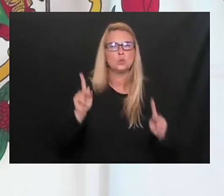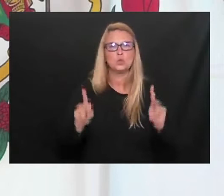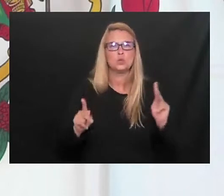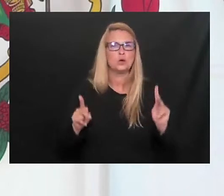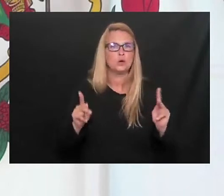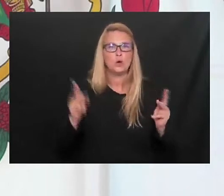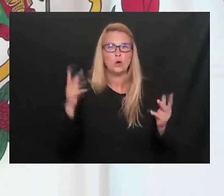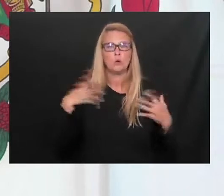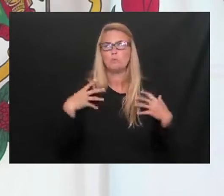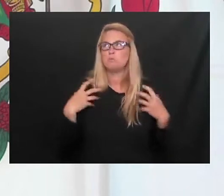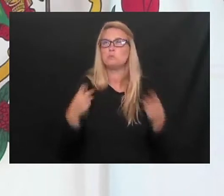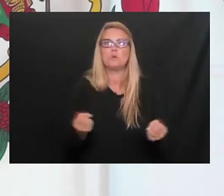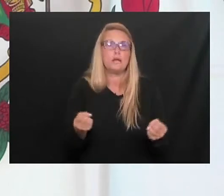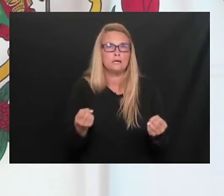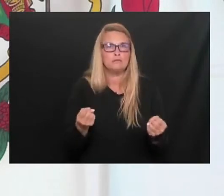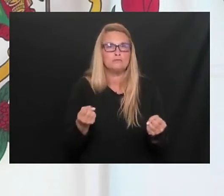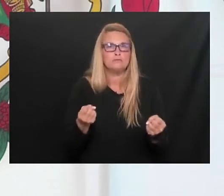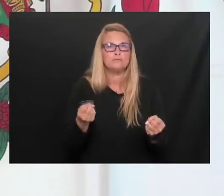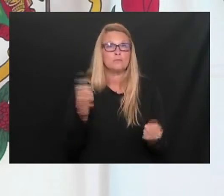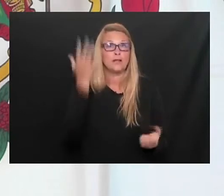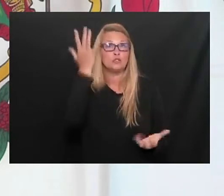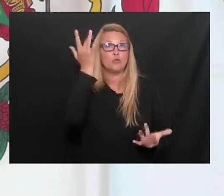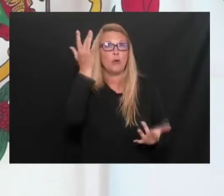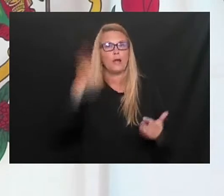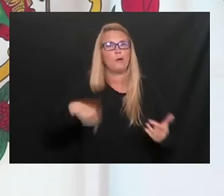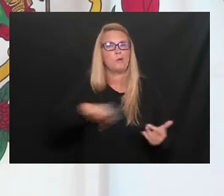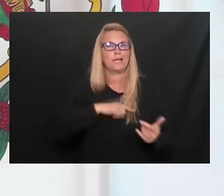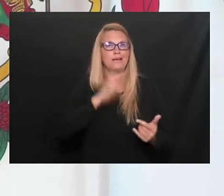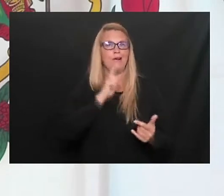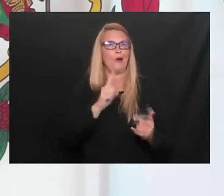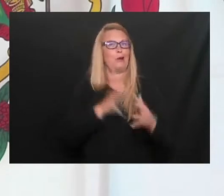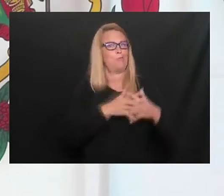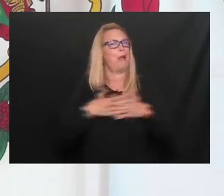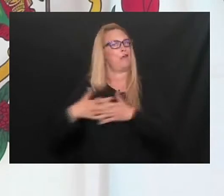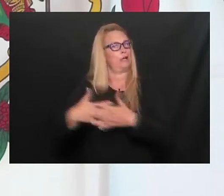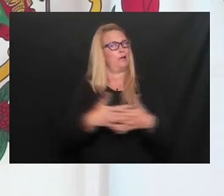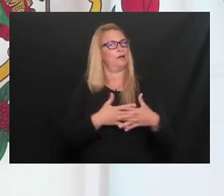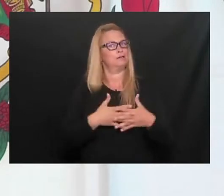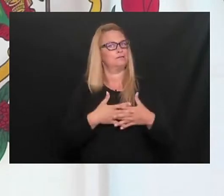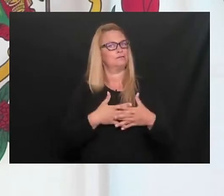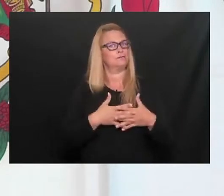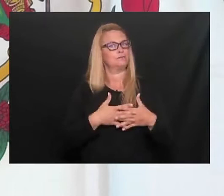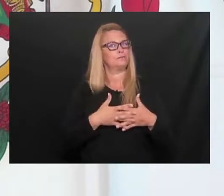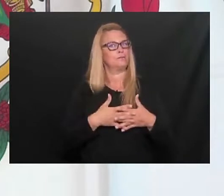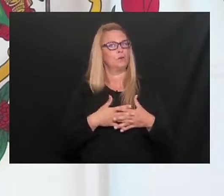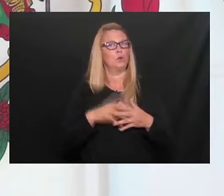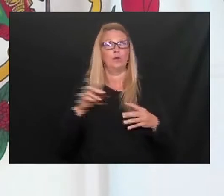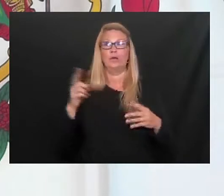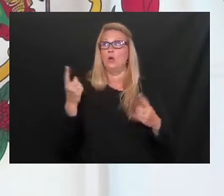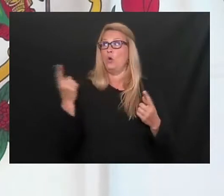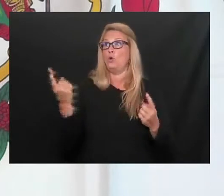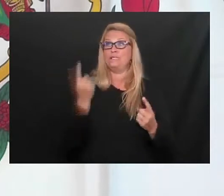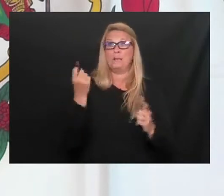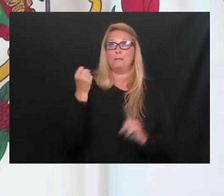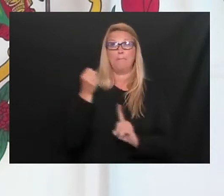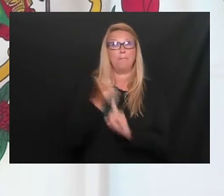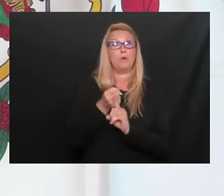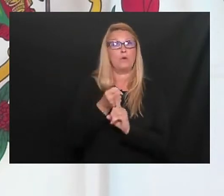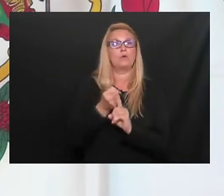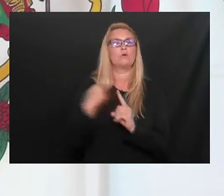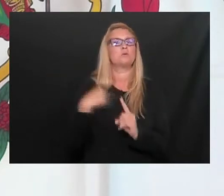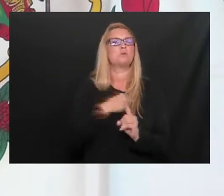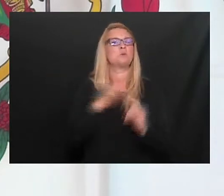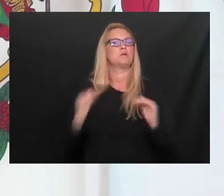reason that America is here. And we stand up when things get really tough. You know,